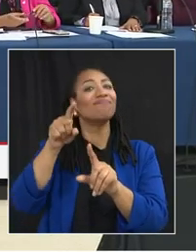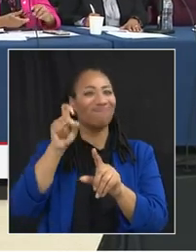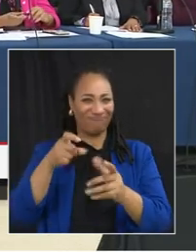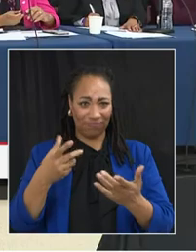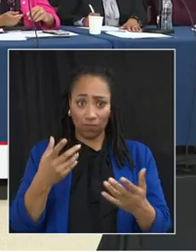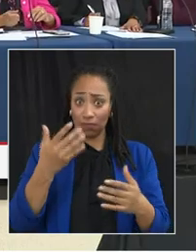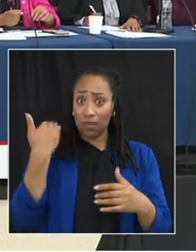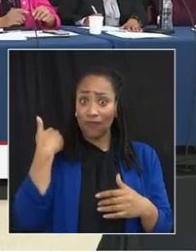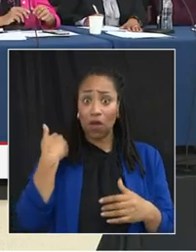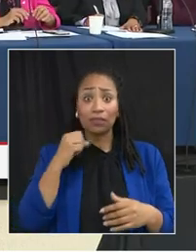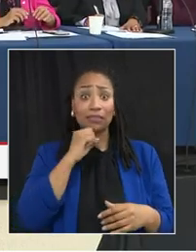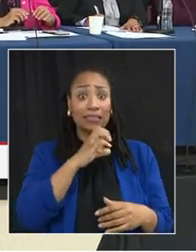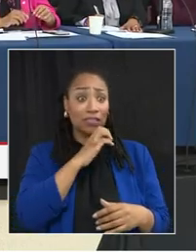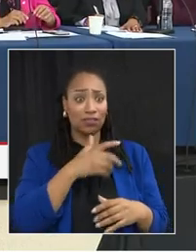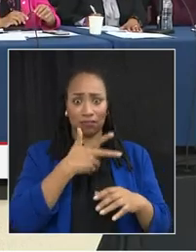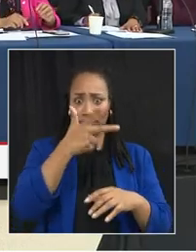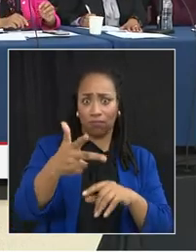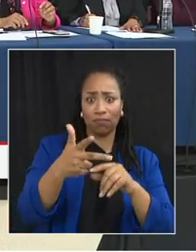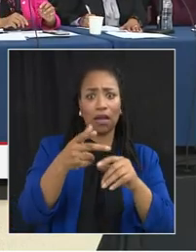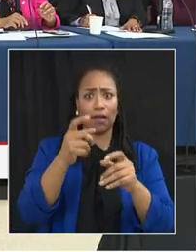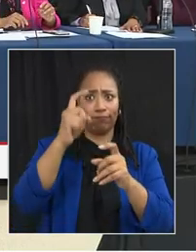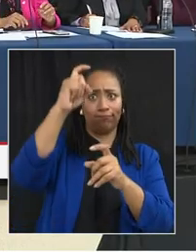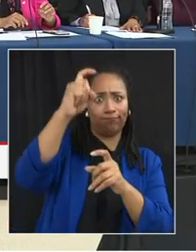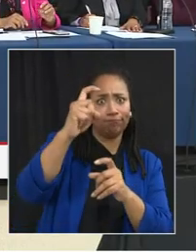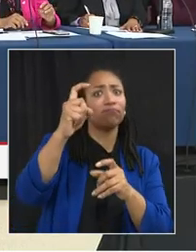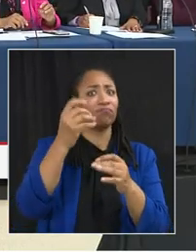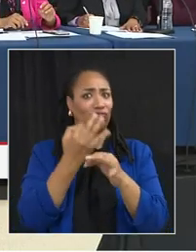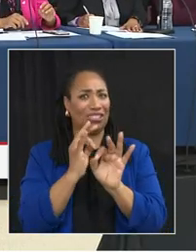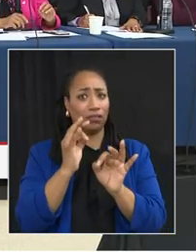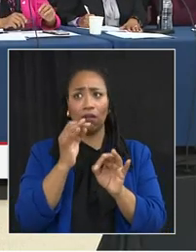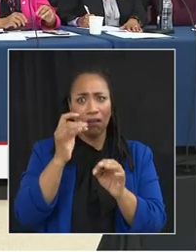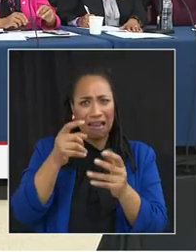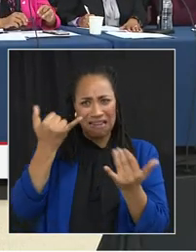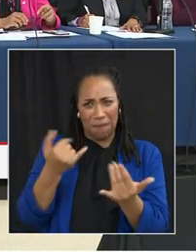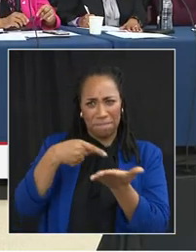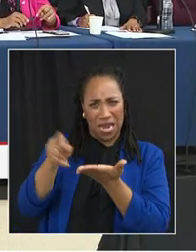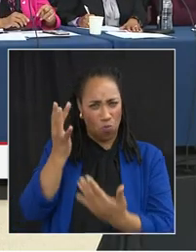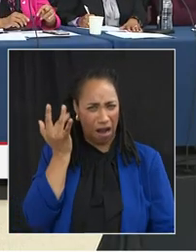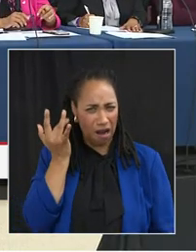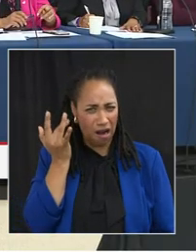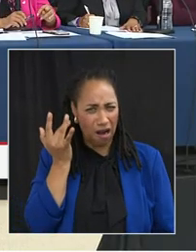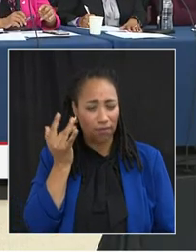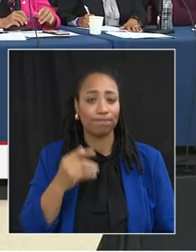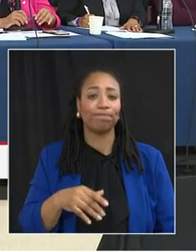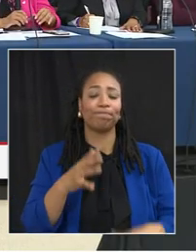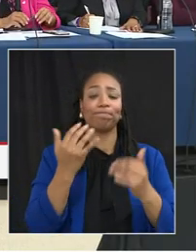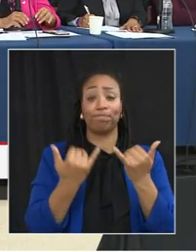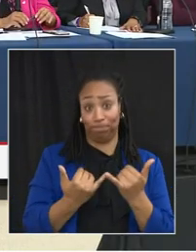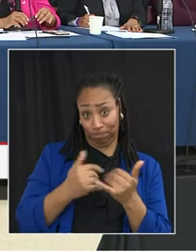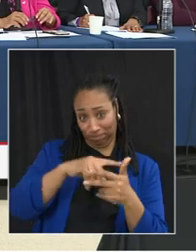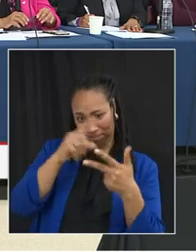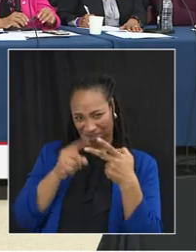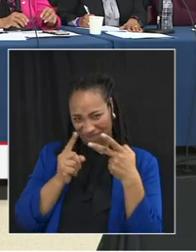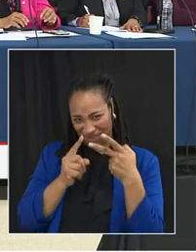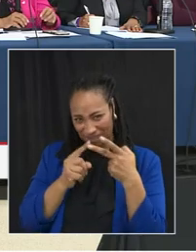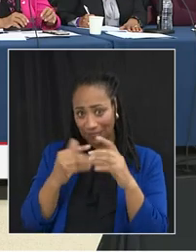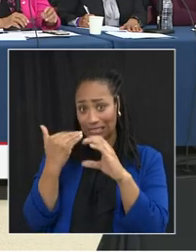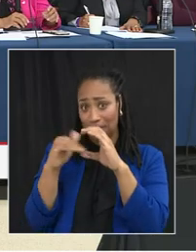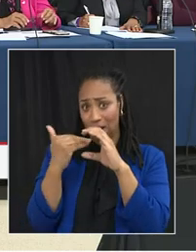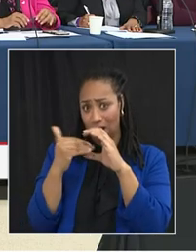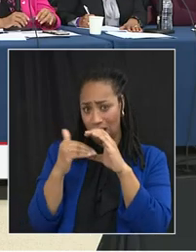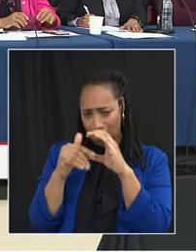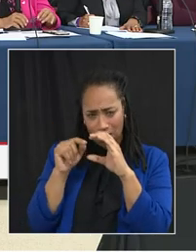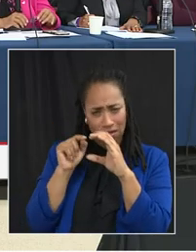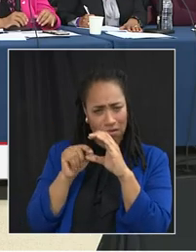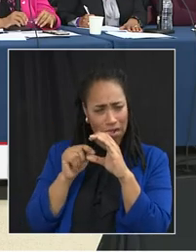Yep. Question number two, what email do we use to give your budget